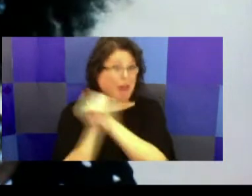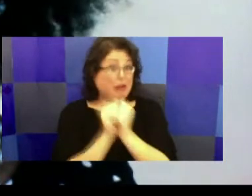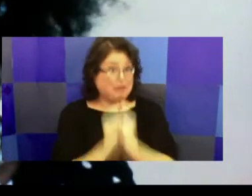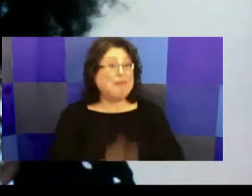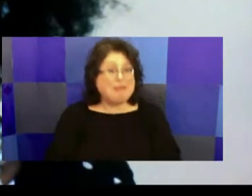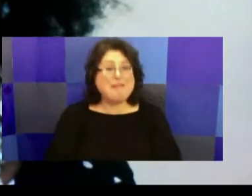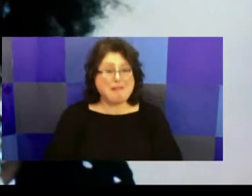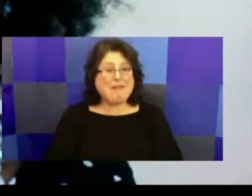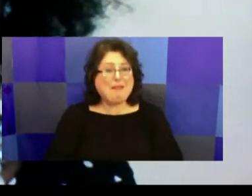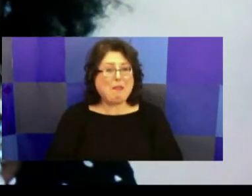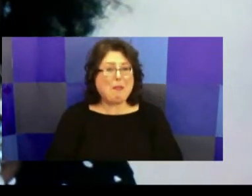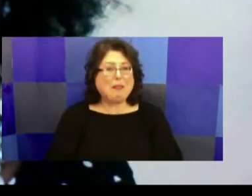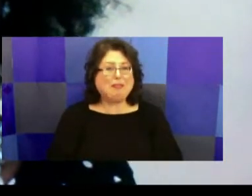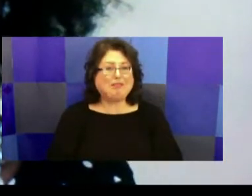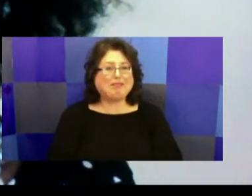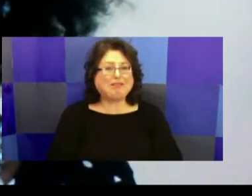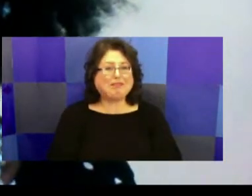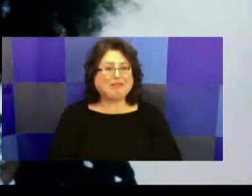Okay.